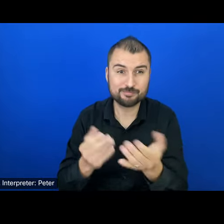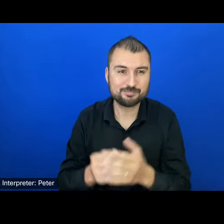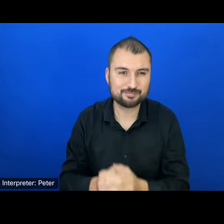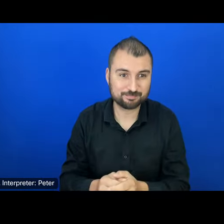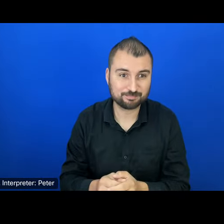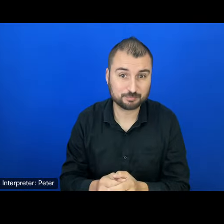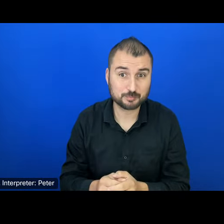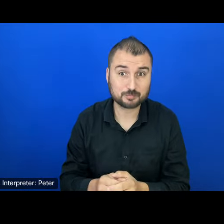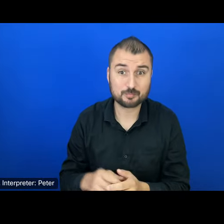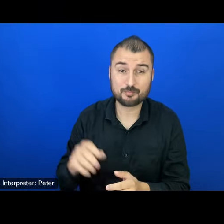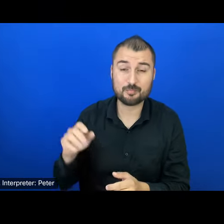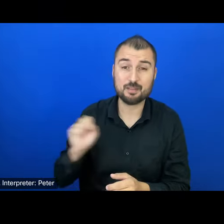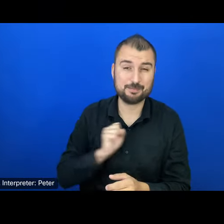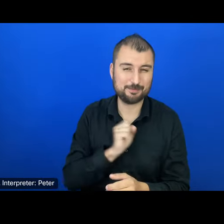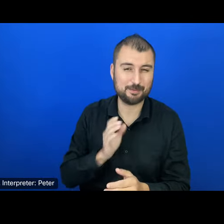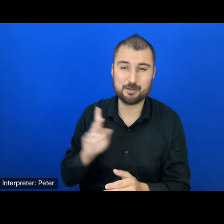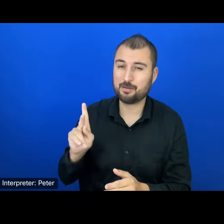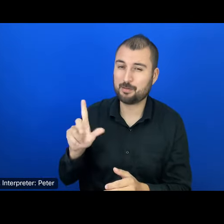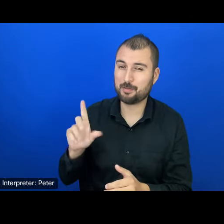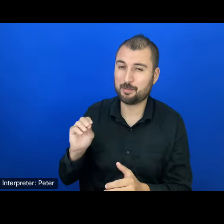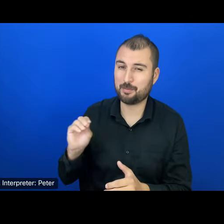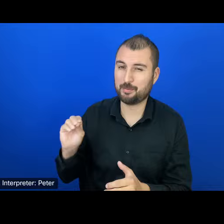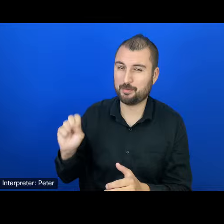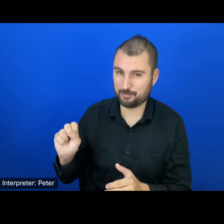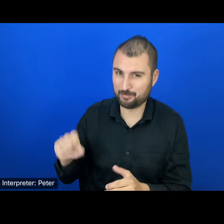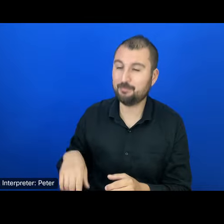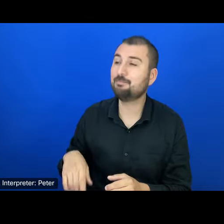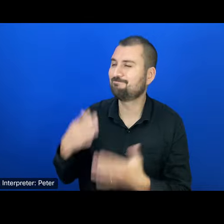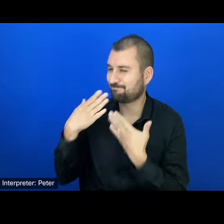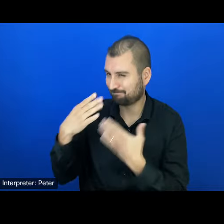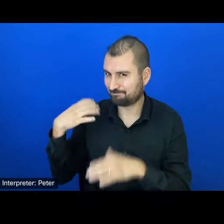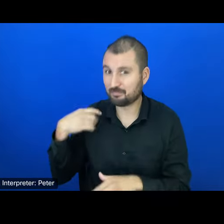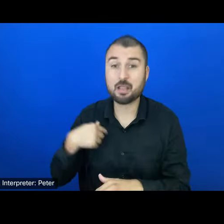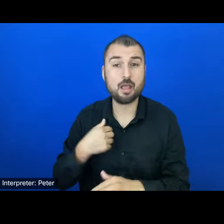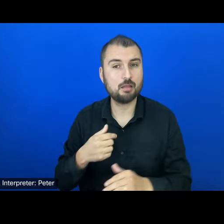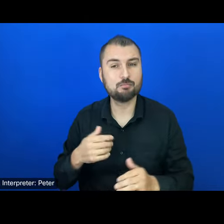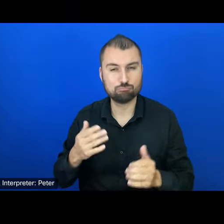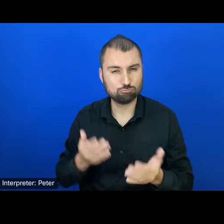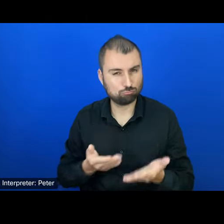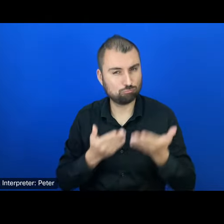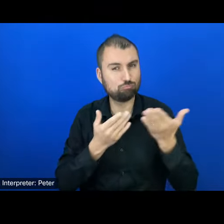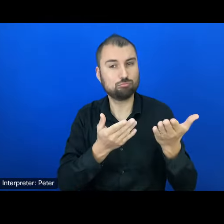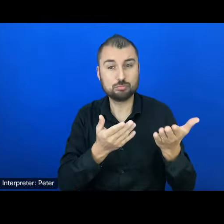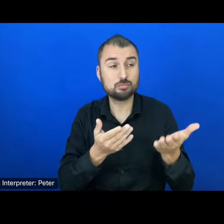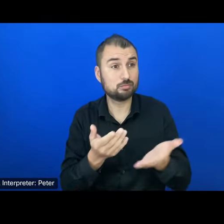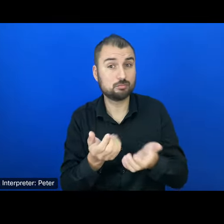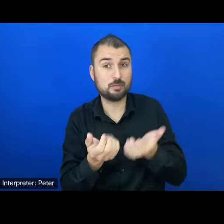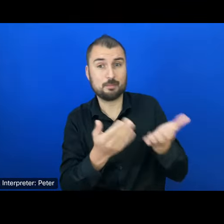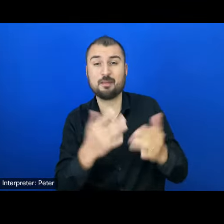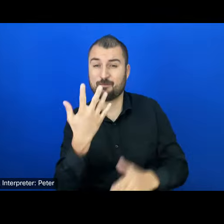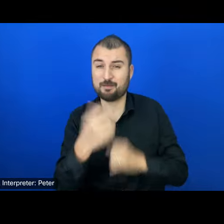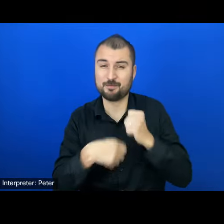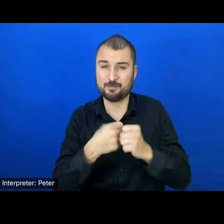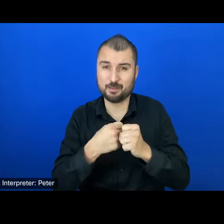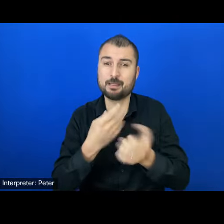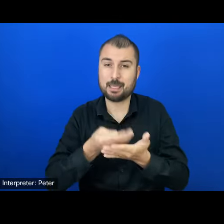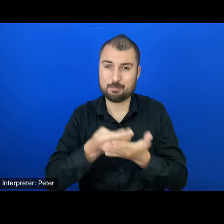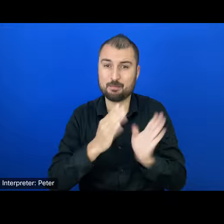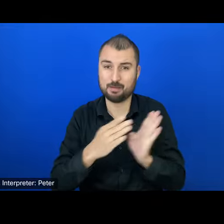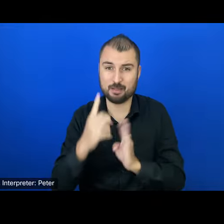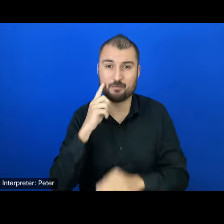Mr. Senator Clues. Thank you, Mr. Chairman. I go ahead and make a motion to recommend the 5-year capital plan for the